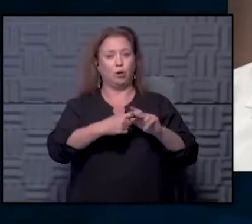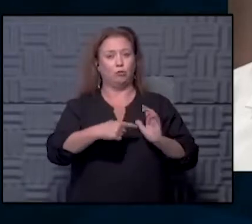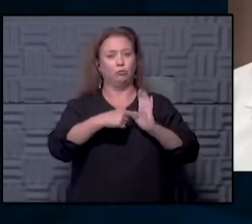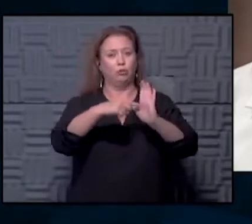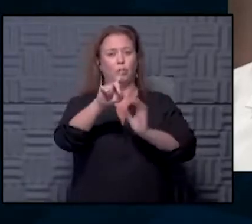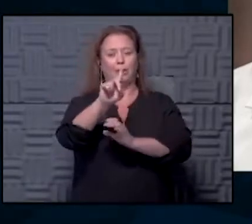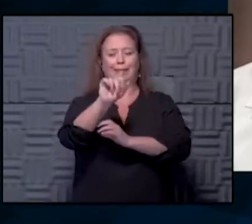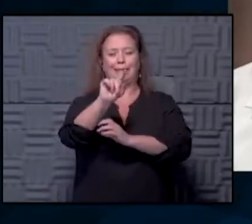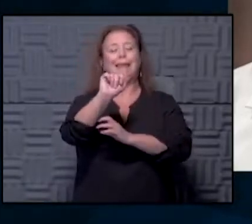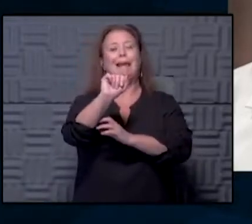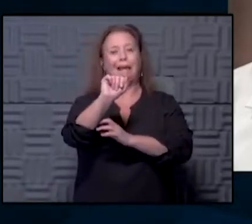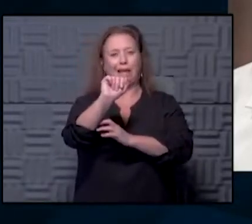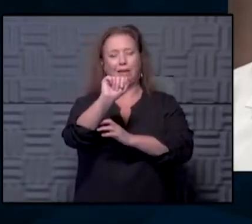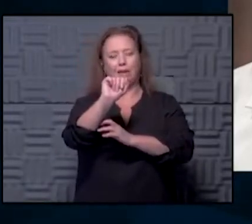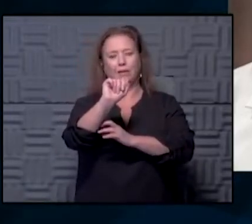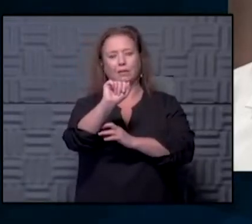data